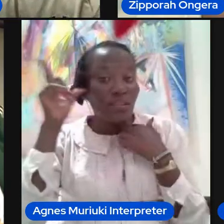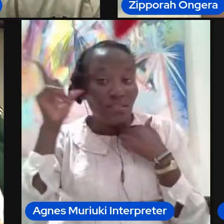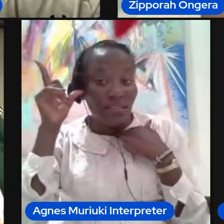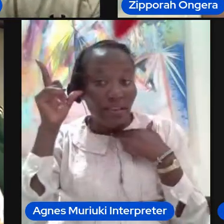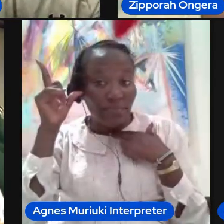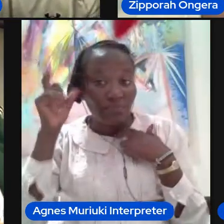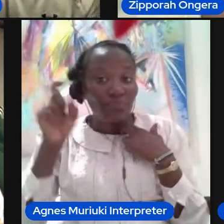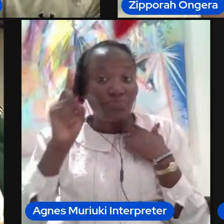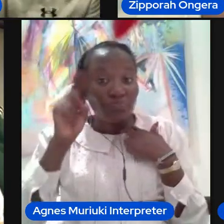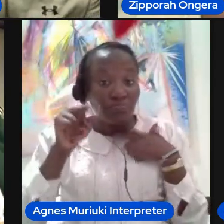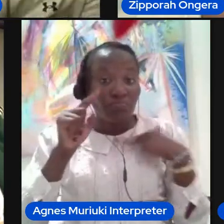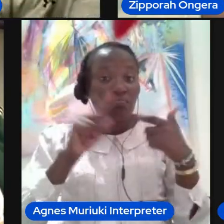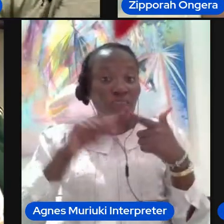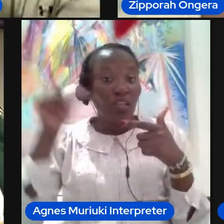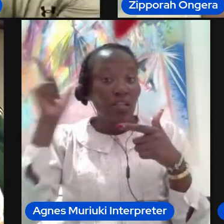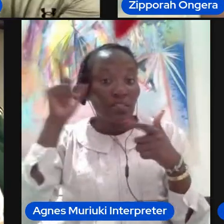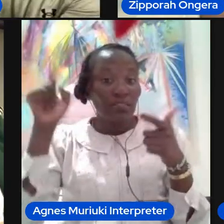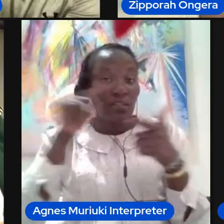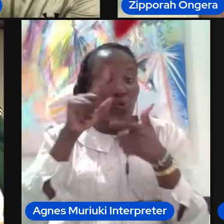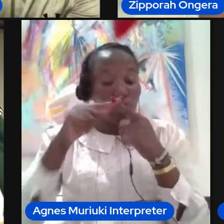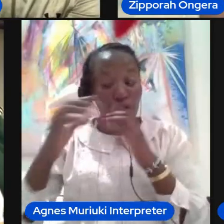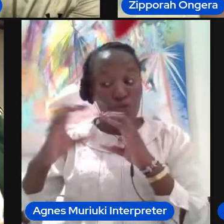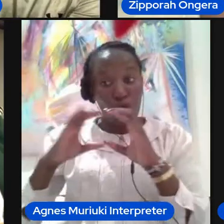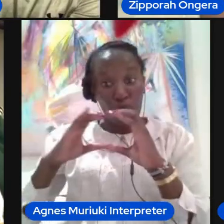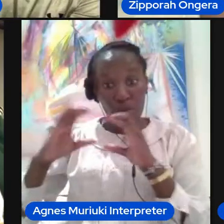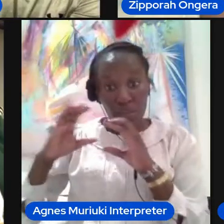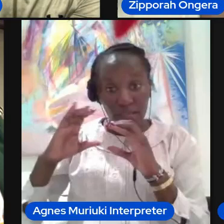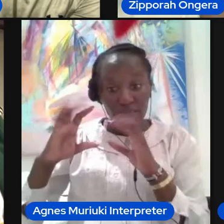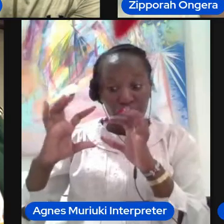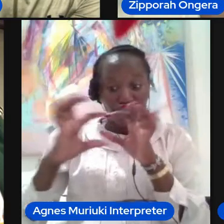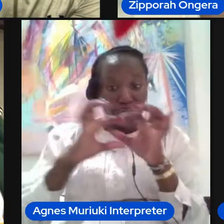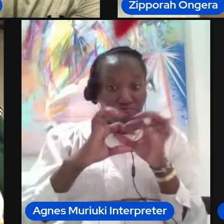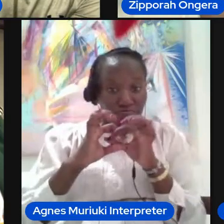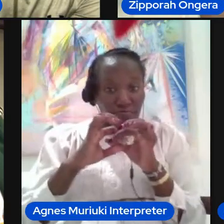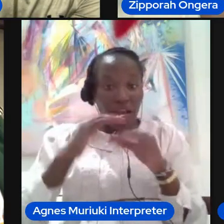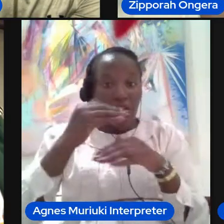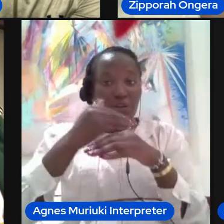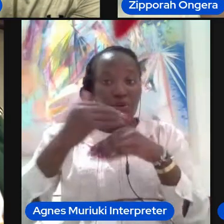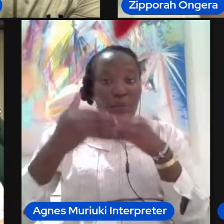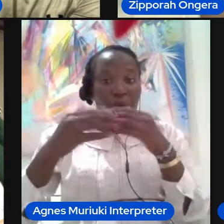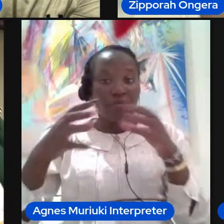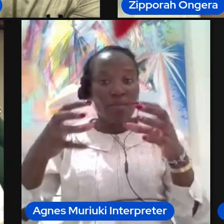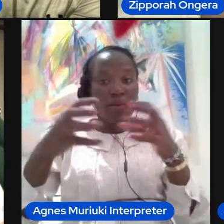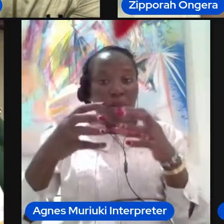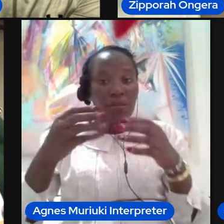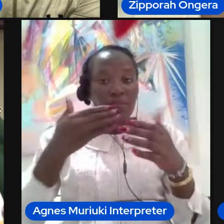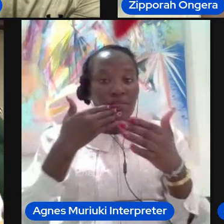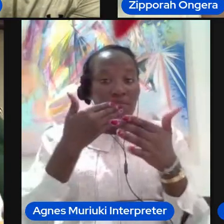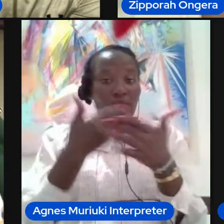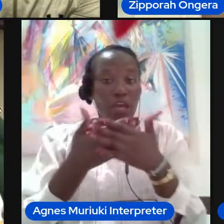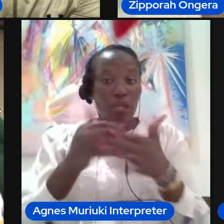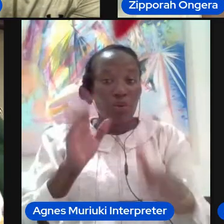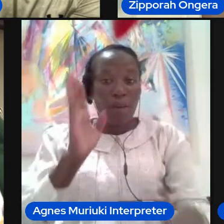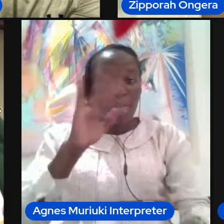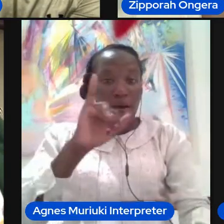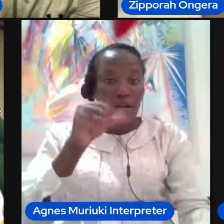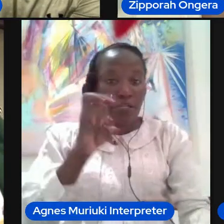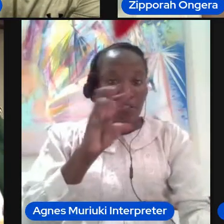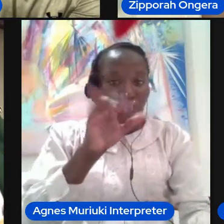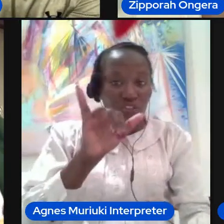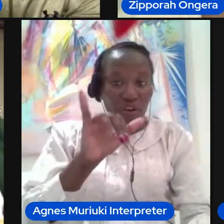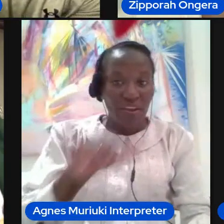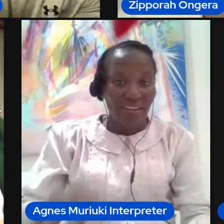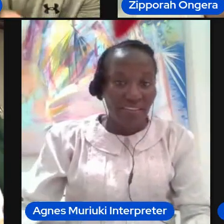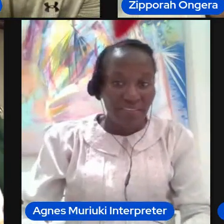Listen as you converse, as you collaborate, and as you build this community. Thank you. Over to you, Joy. Oh, it was Joy or Mary?